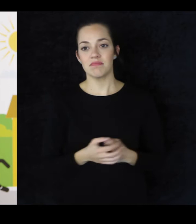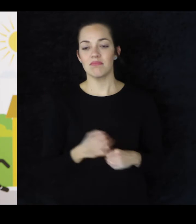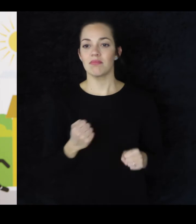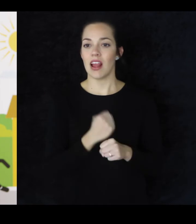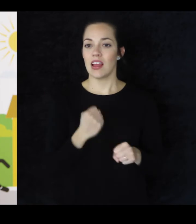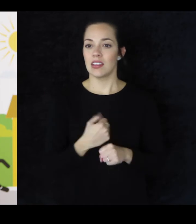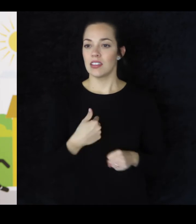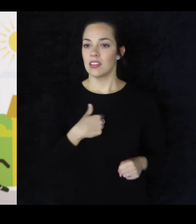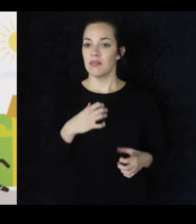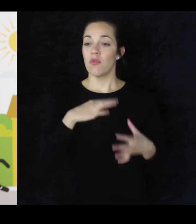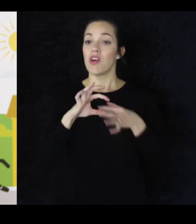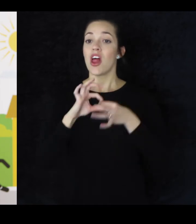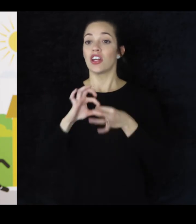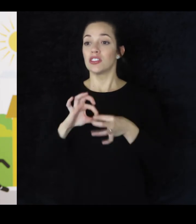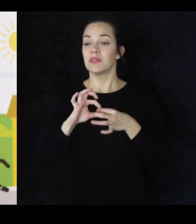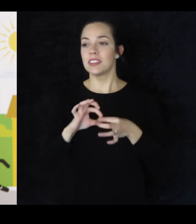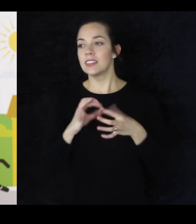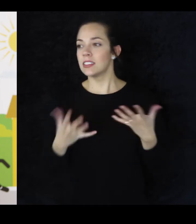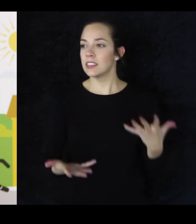it makes my relationships